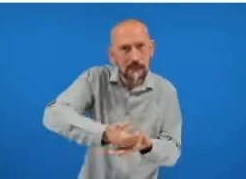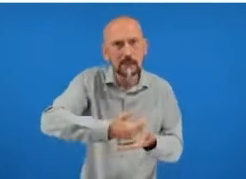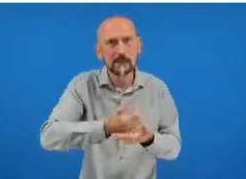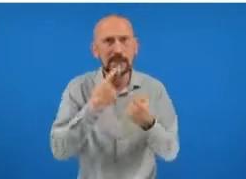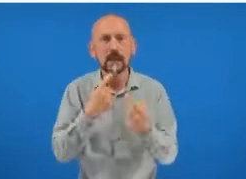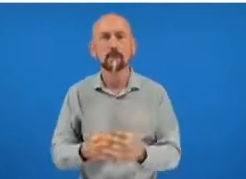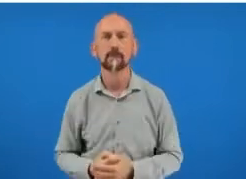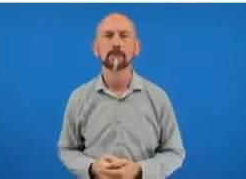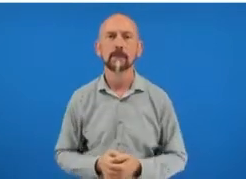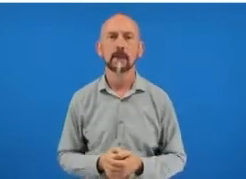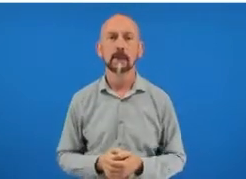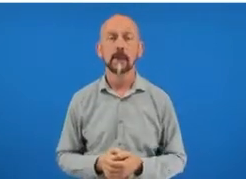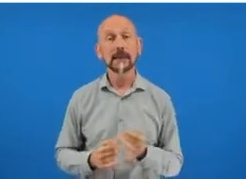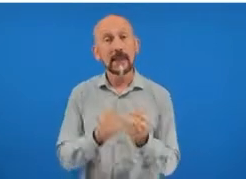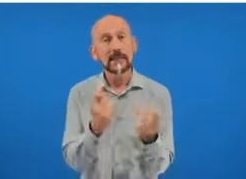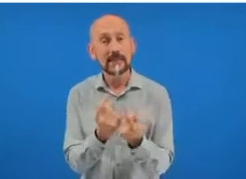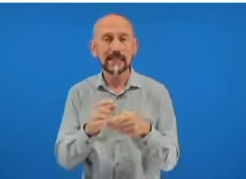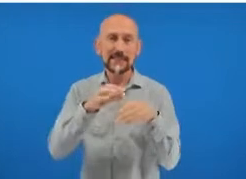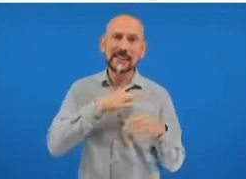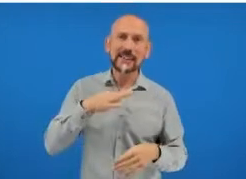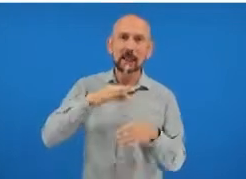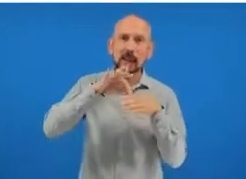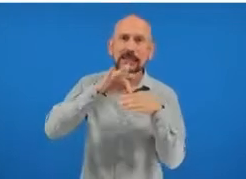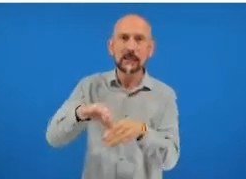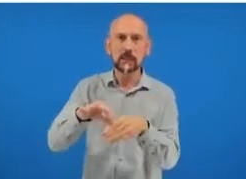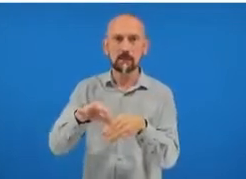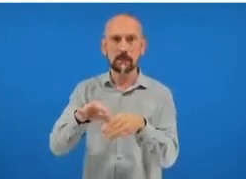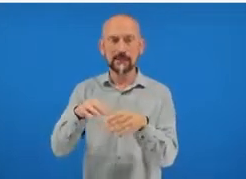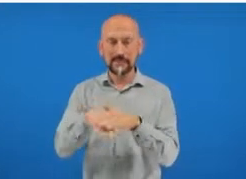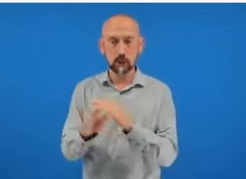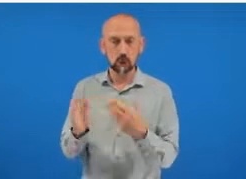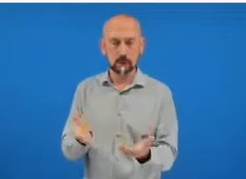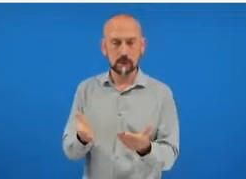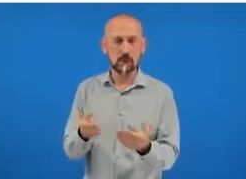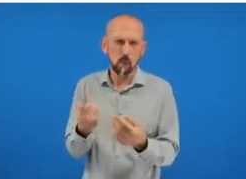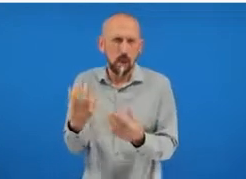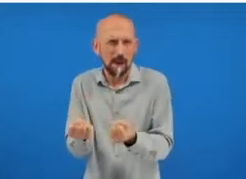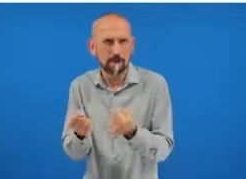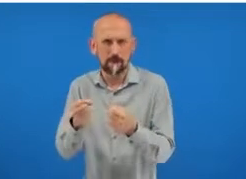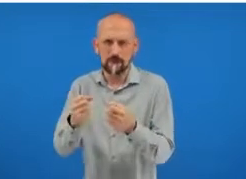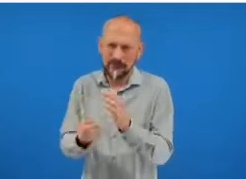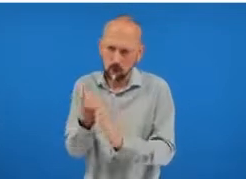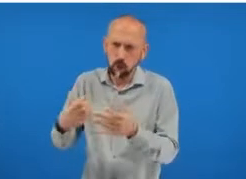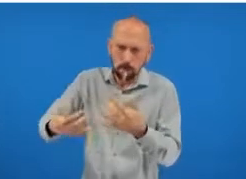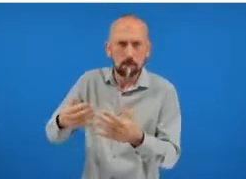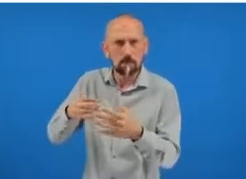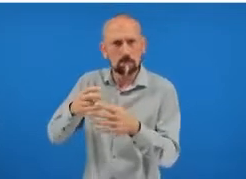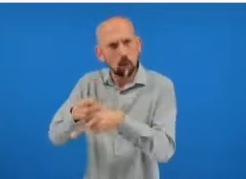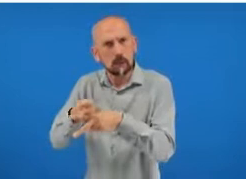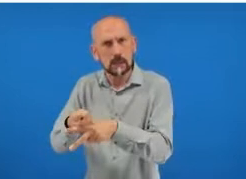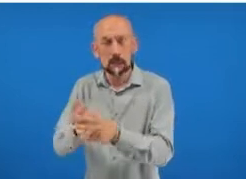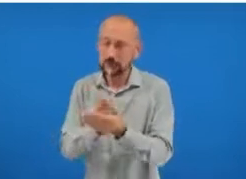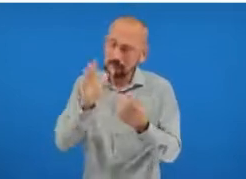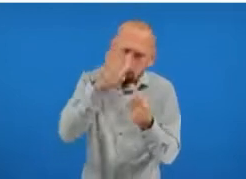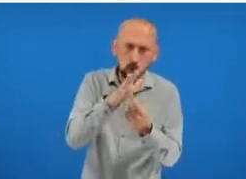leadership in services with outcome monitoring is absolutely crucial. You need to have a